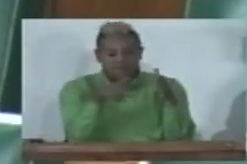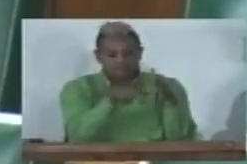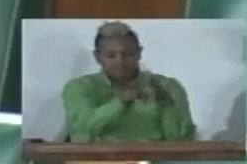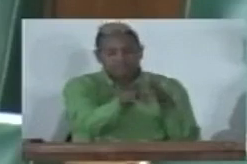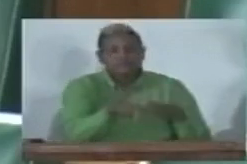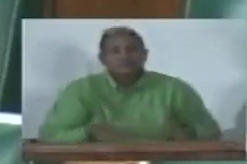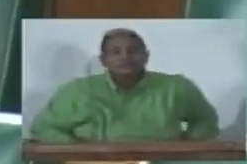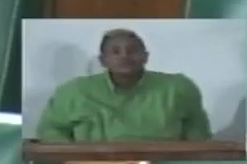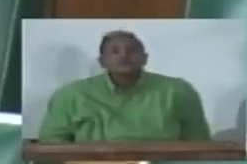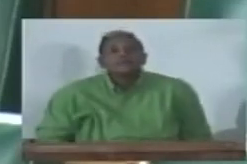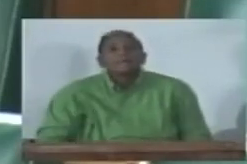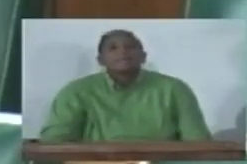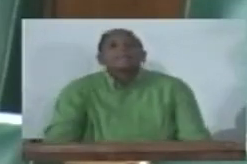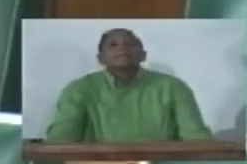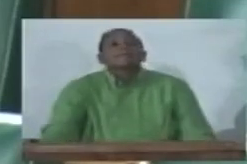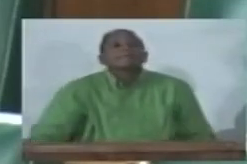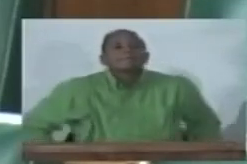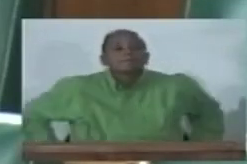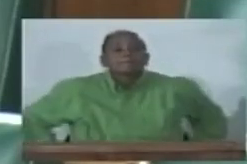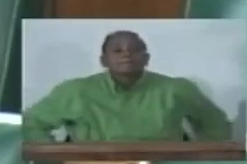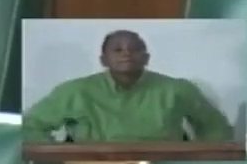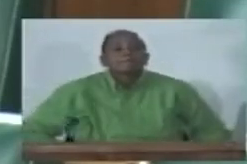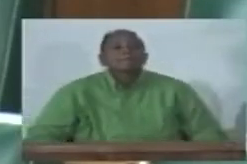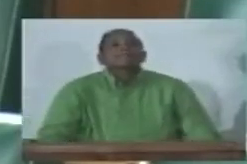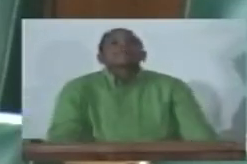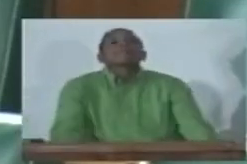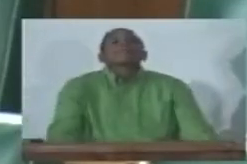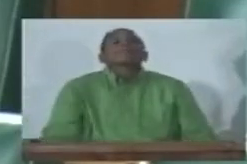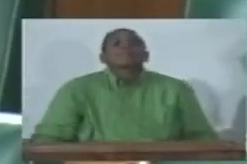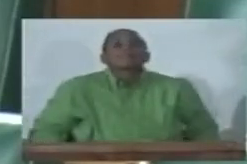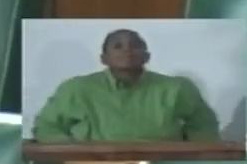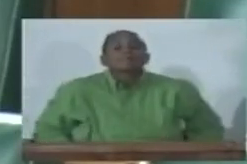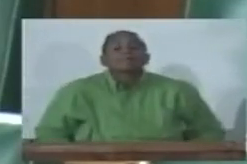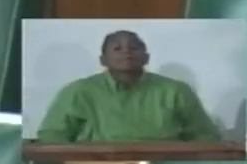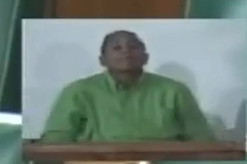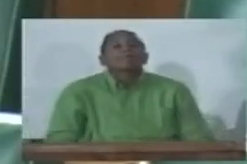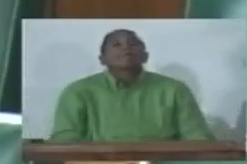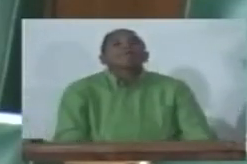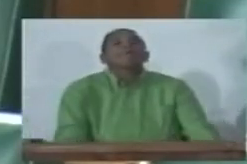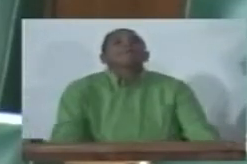Mr. President, under stage 2,